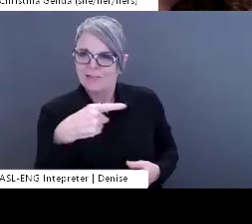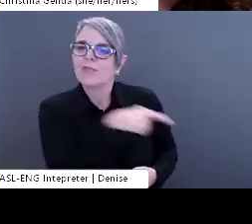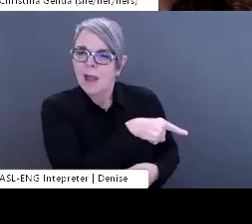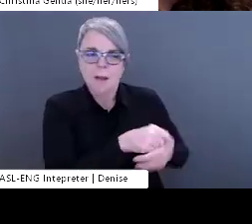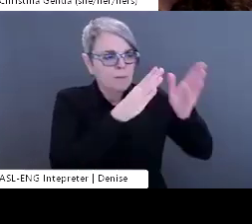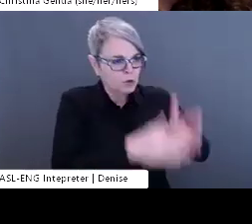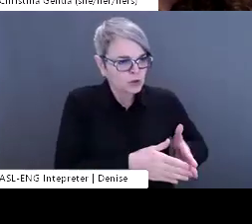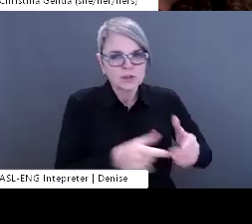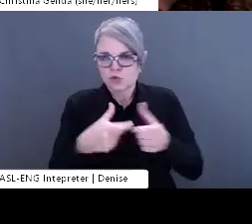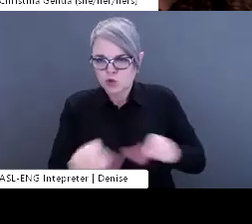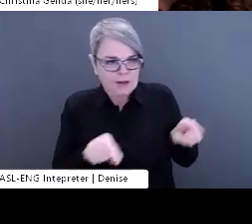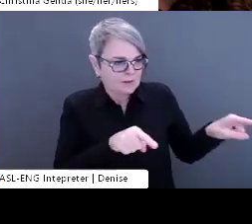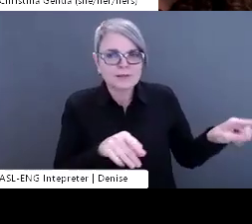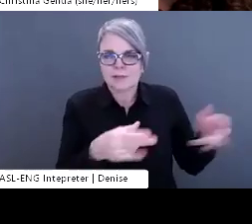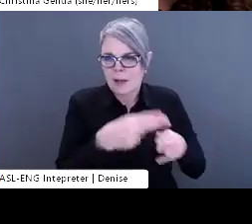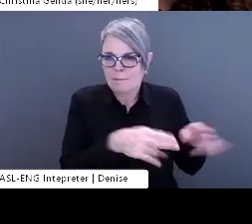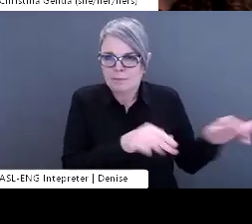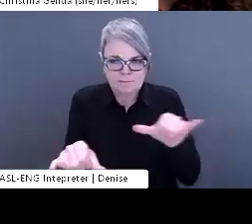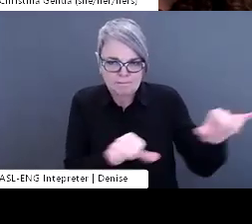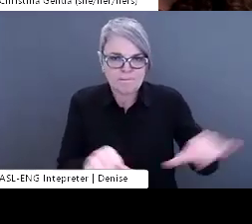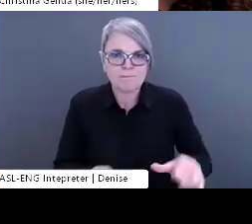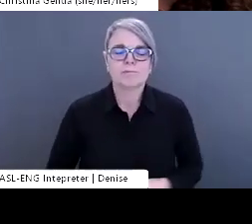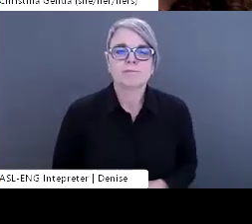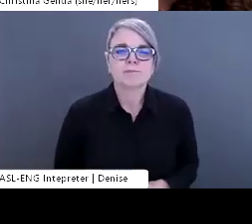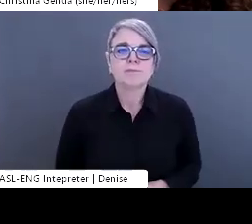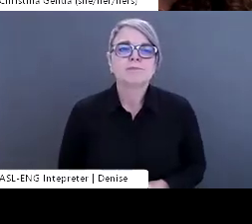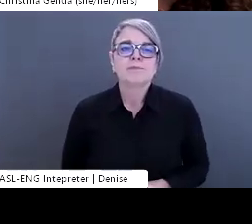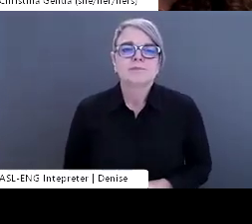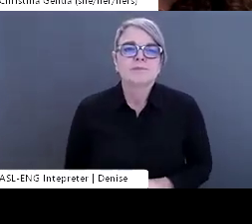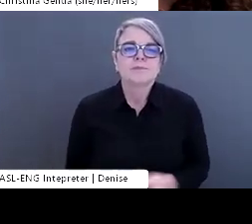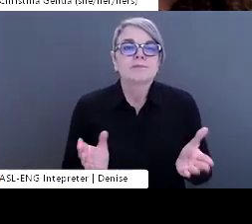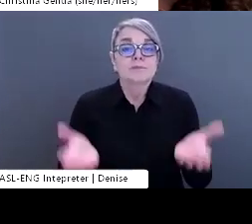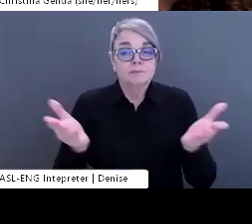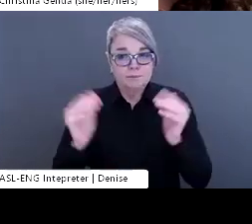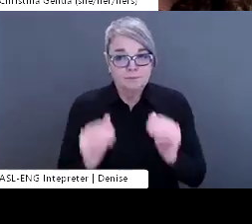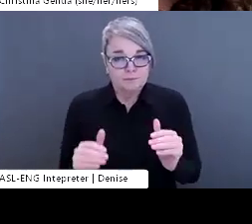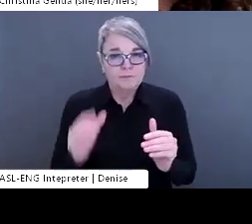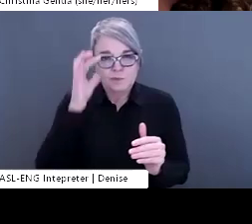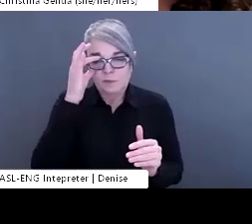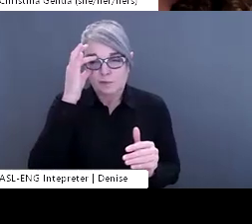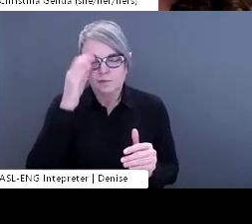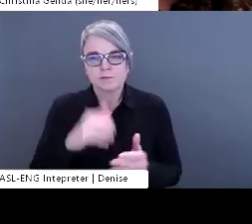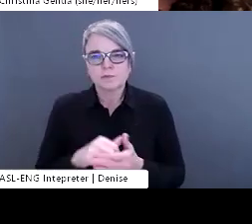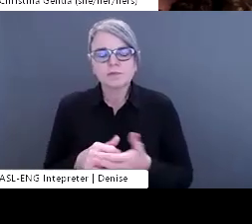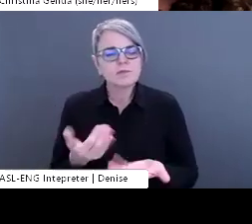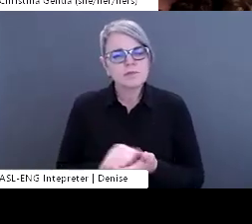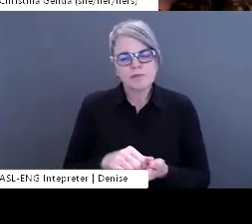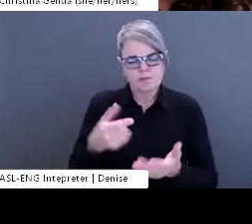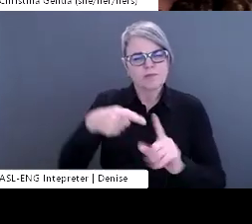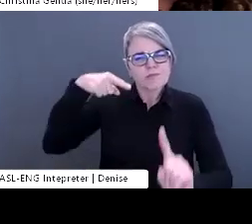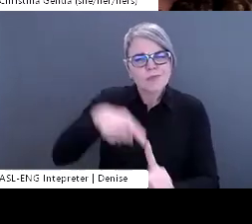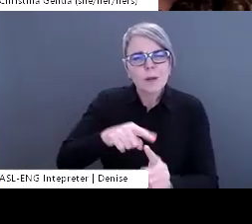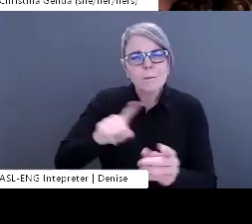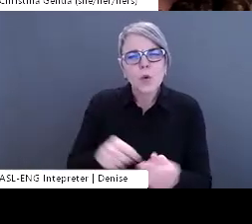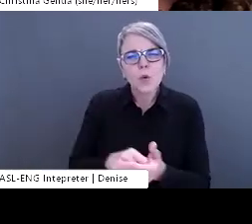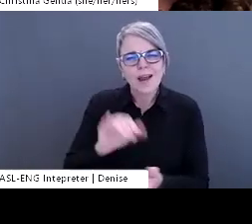Okay, so moving on. Um, so what can make it hard to get and keep some kinds of ID? And then what kinds